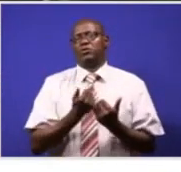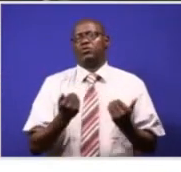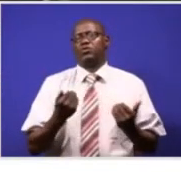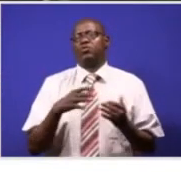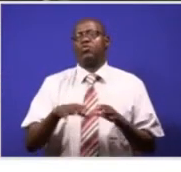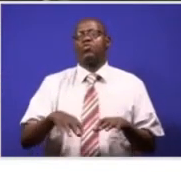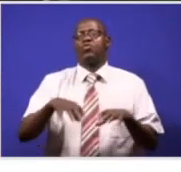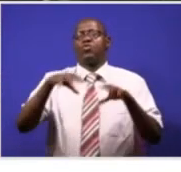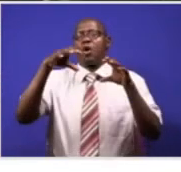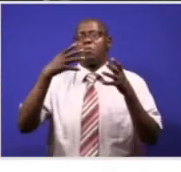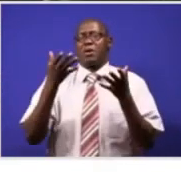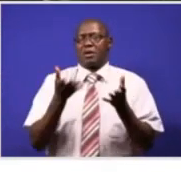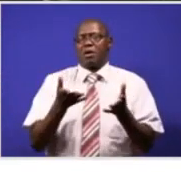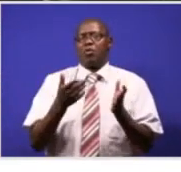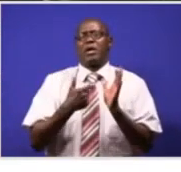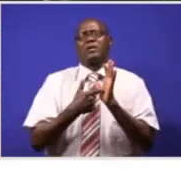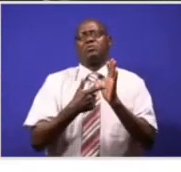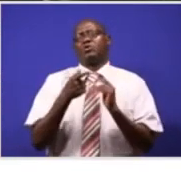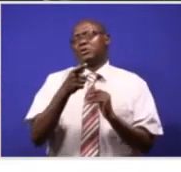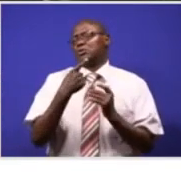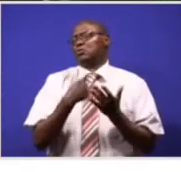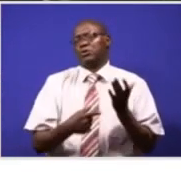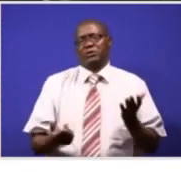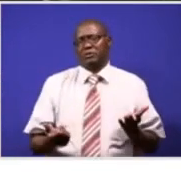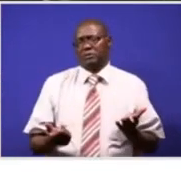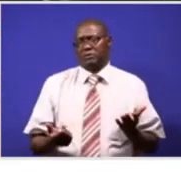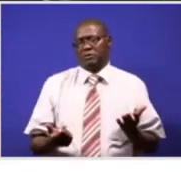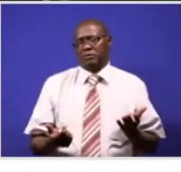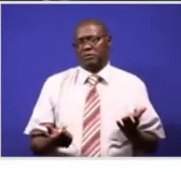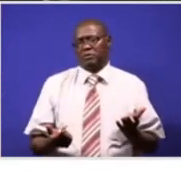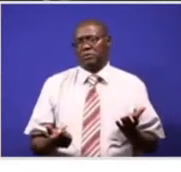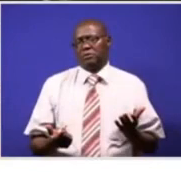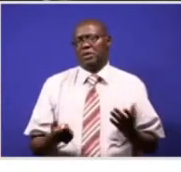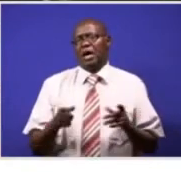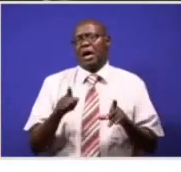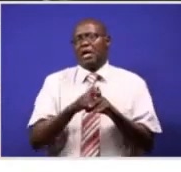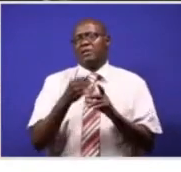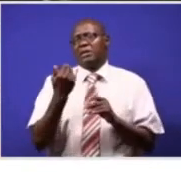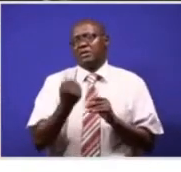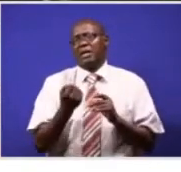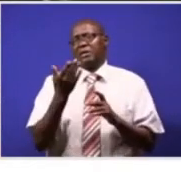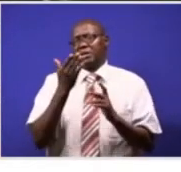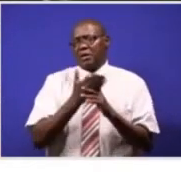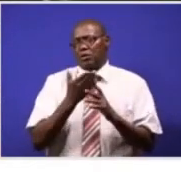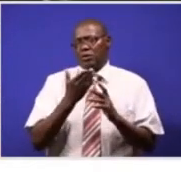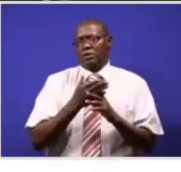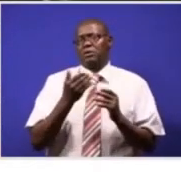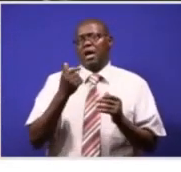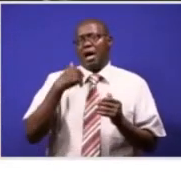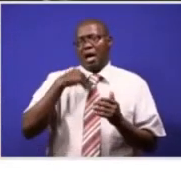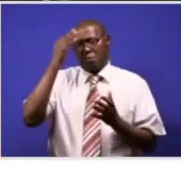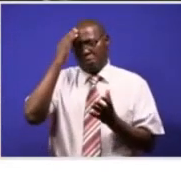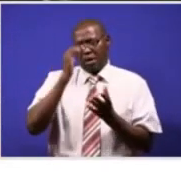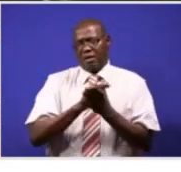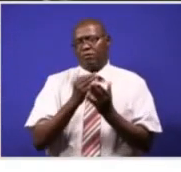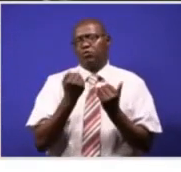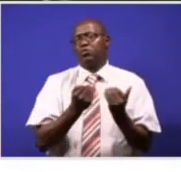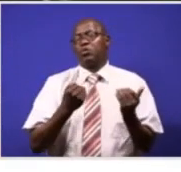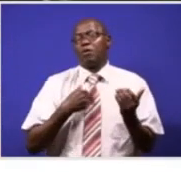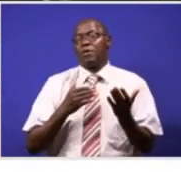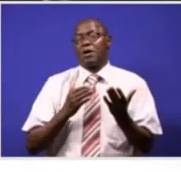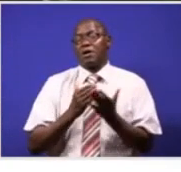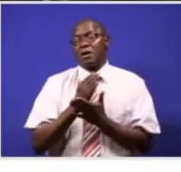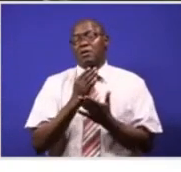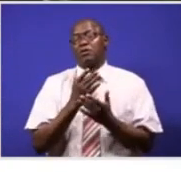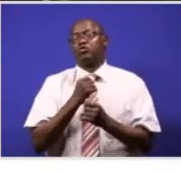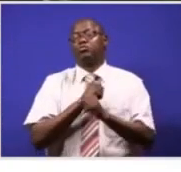now. What are they being exposed to? And as a child psychologist, I believe children have a right to